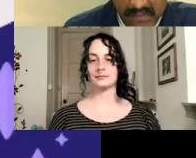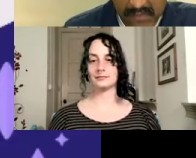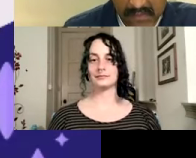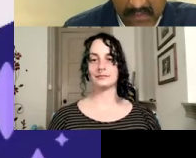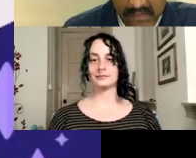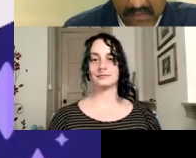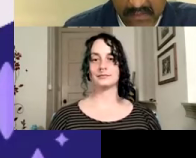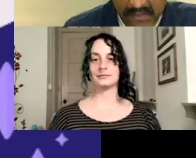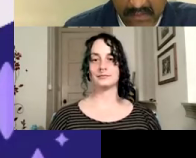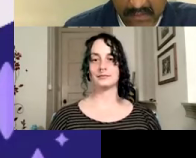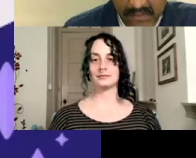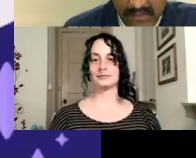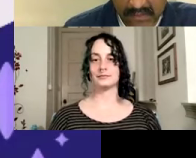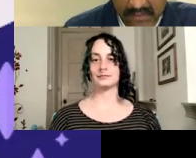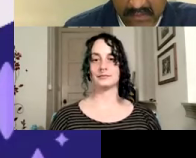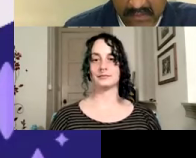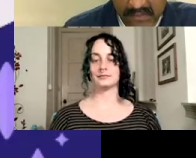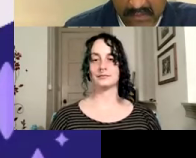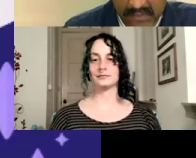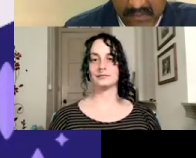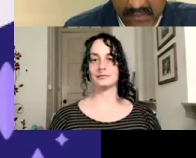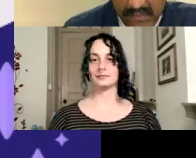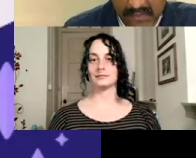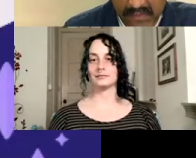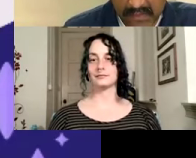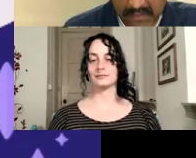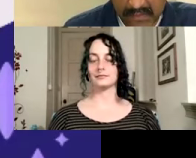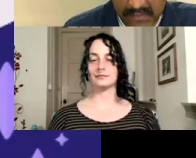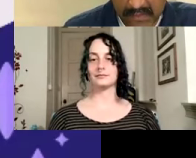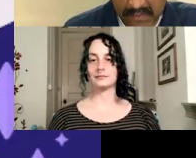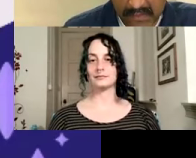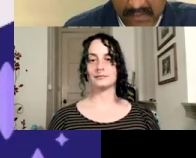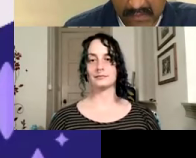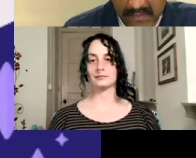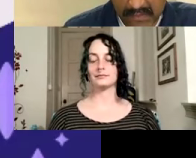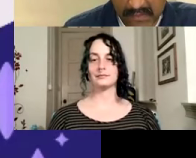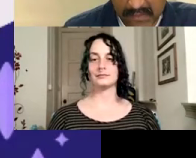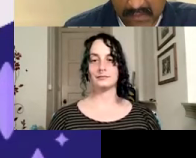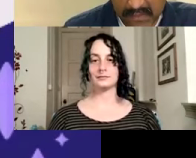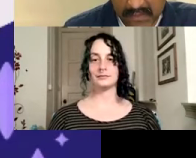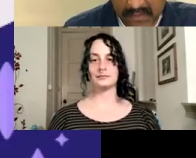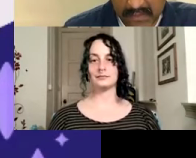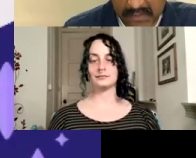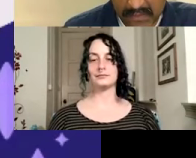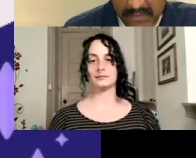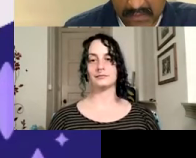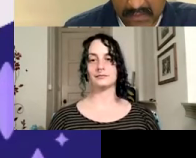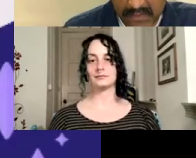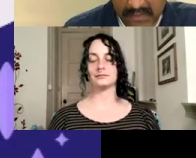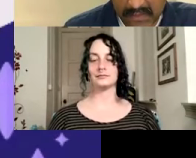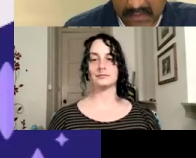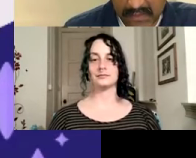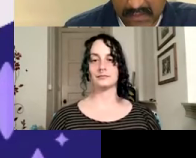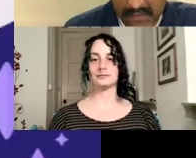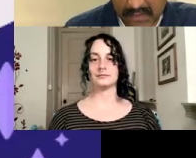like $11.80 is the average donation to our program. And we don't have any major grants to exist. We